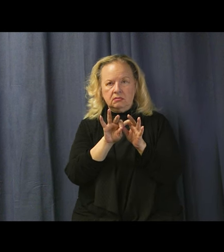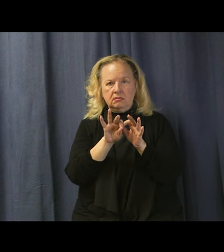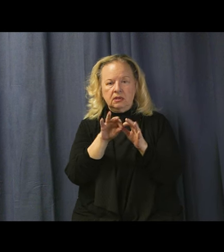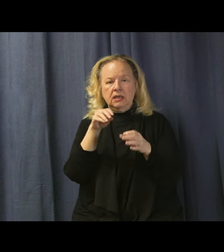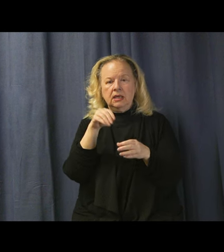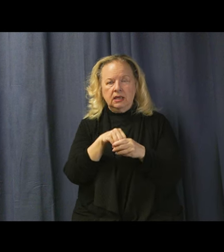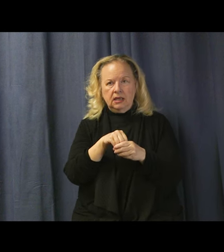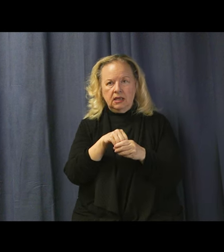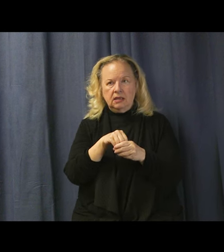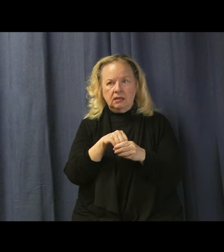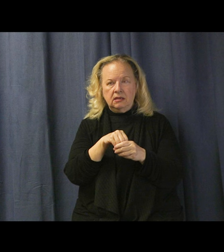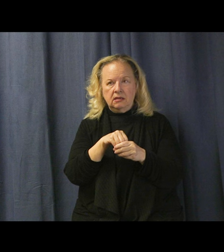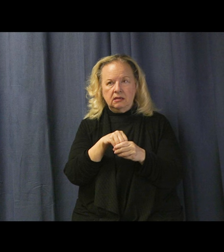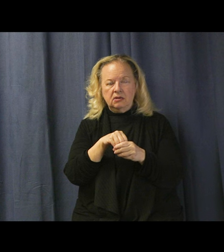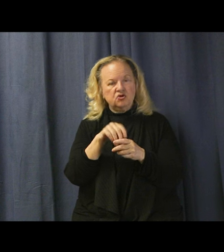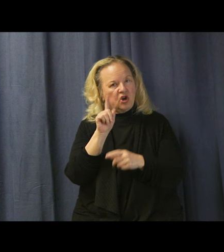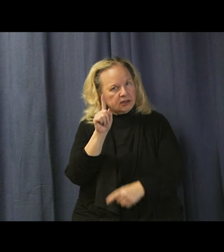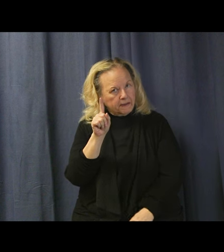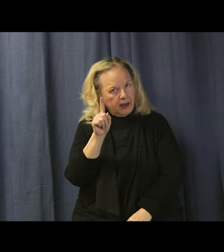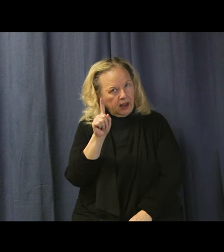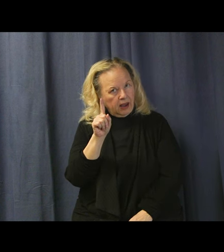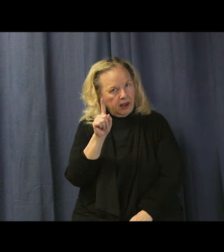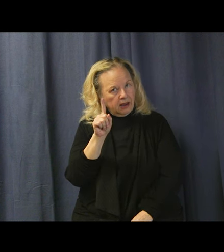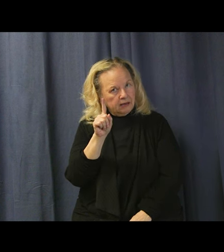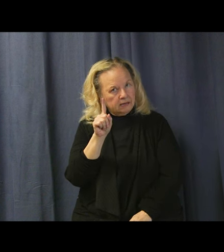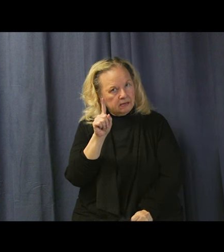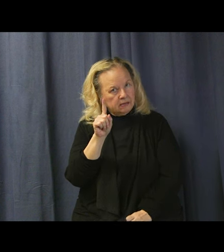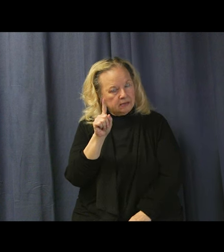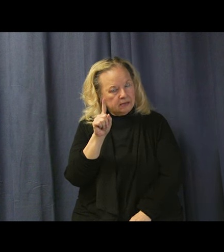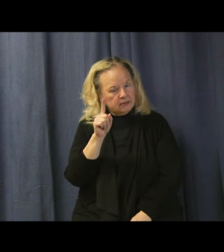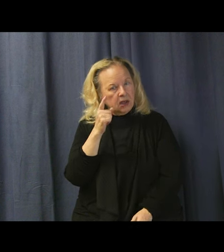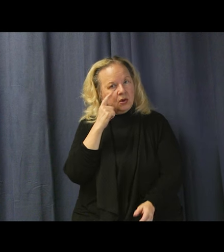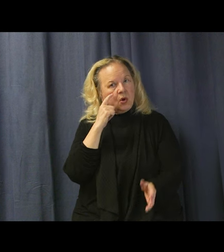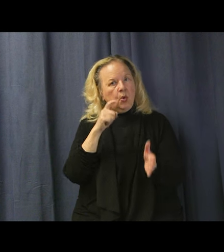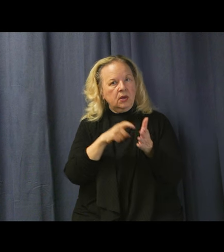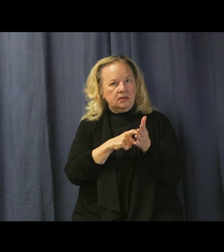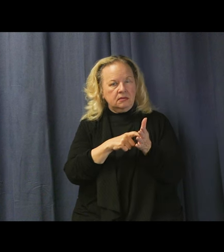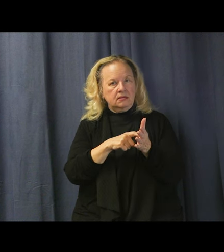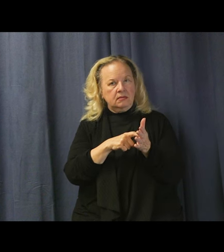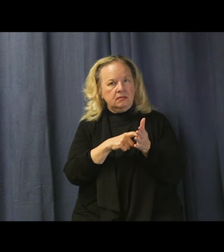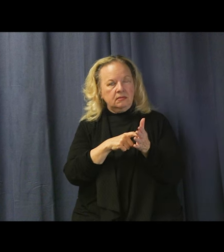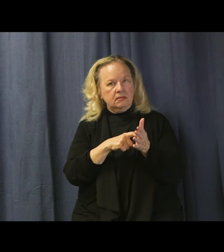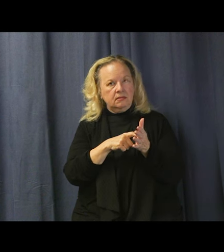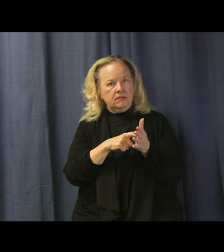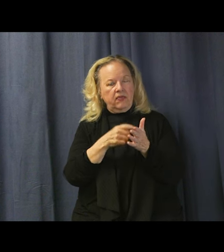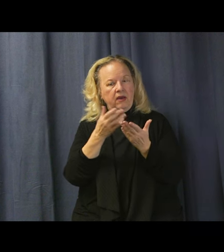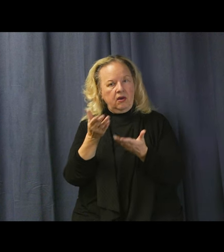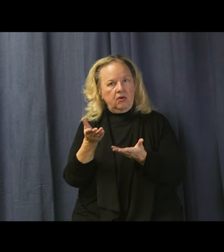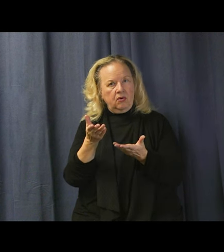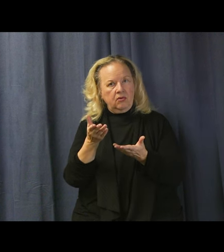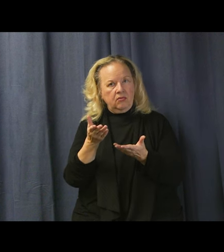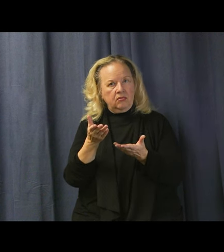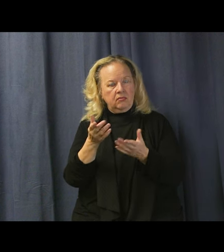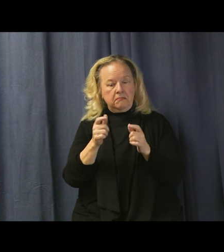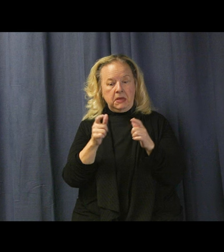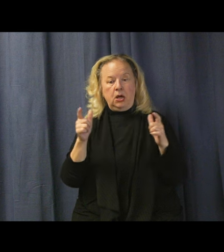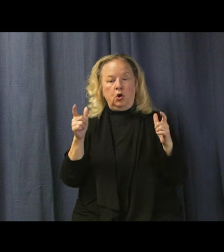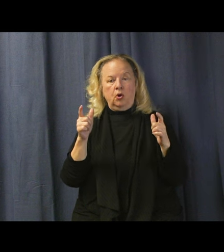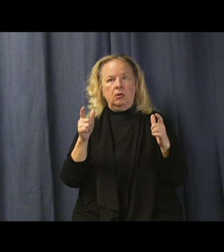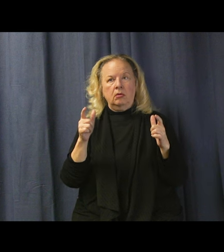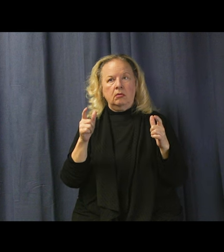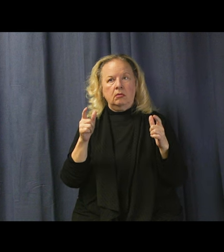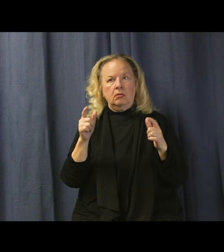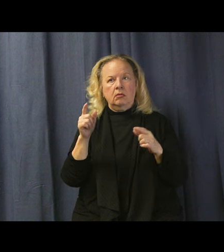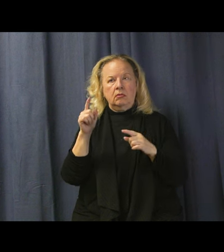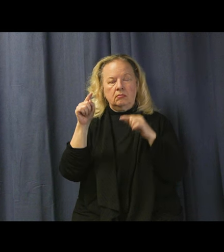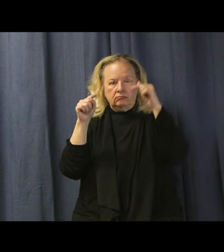in just a minute. I want you to notice this. See, there it is. I made it bigger. But in blue up at